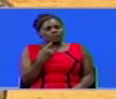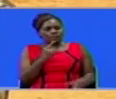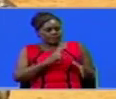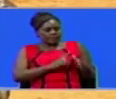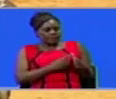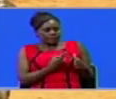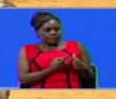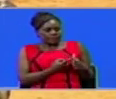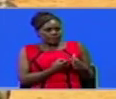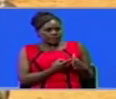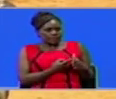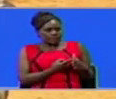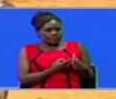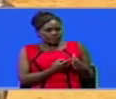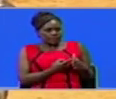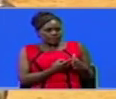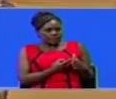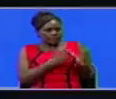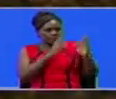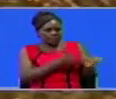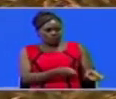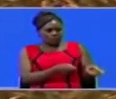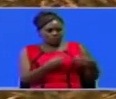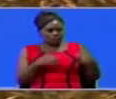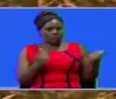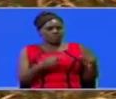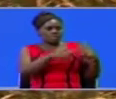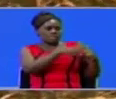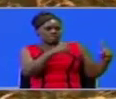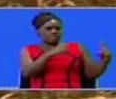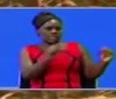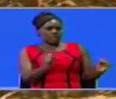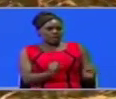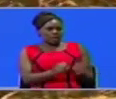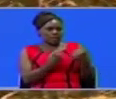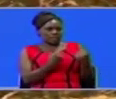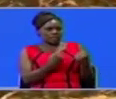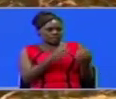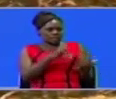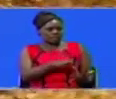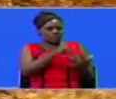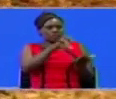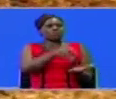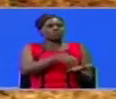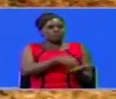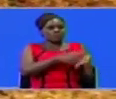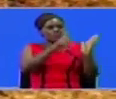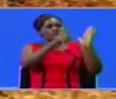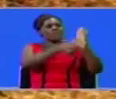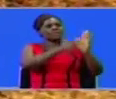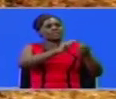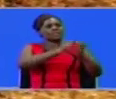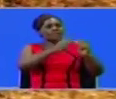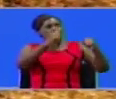Sasa, saa hiyo watu basa katuletea ripoti. The killing at the time, treated as an isolated incident, would later turn